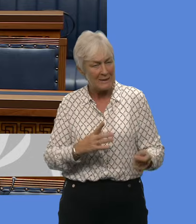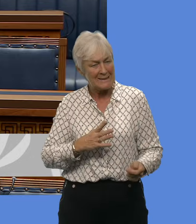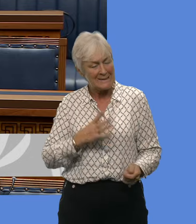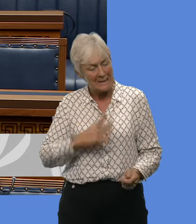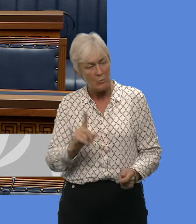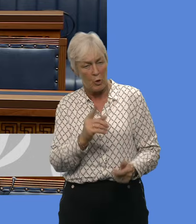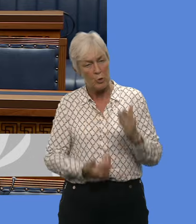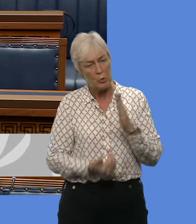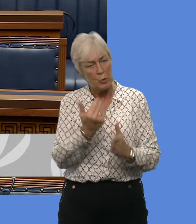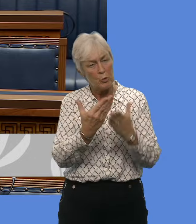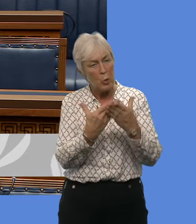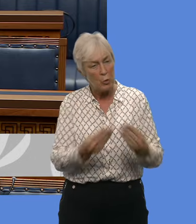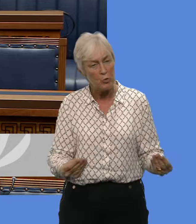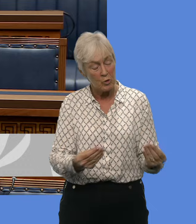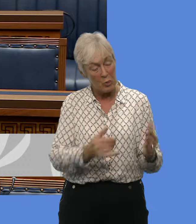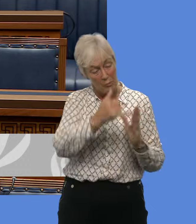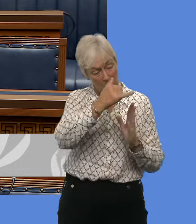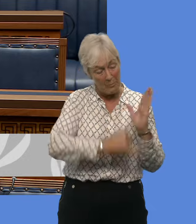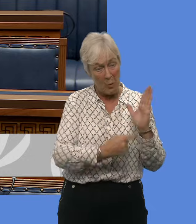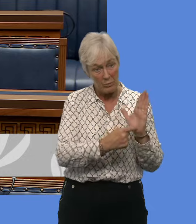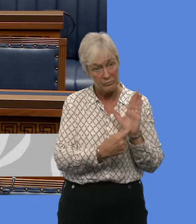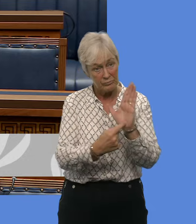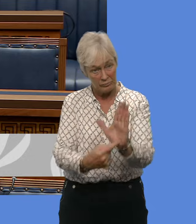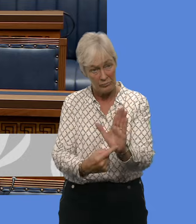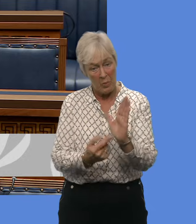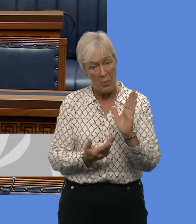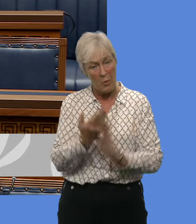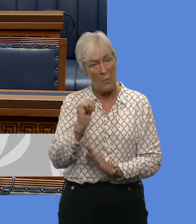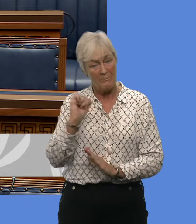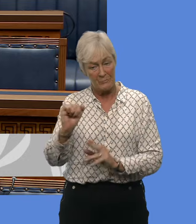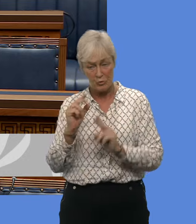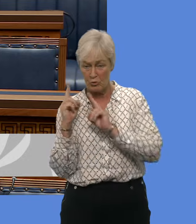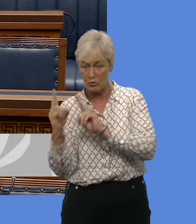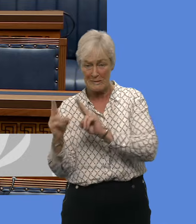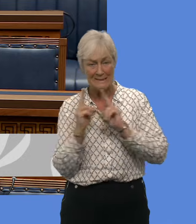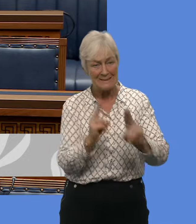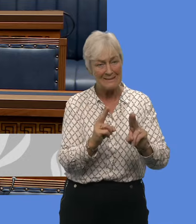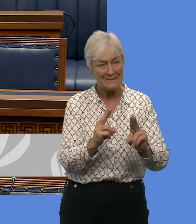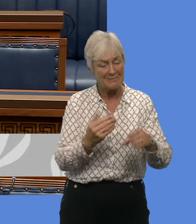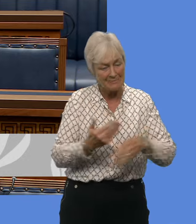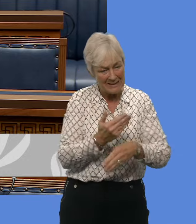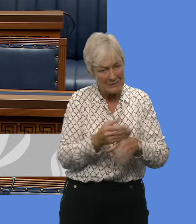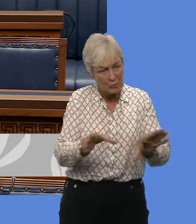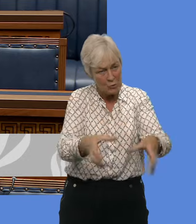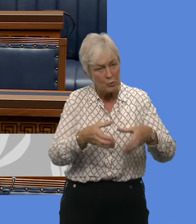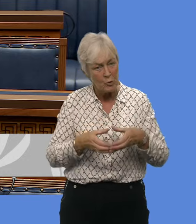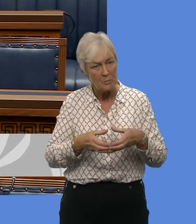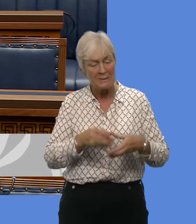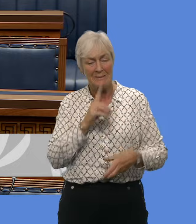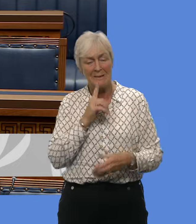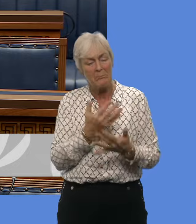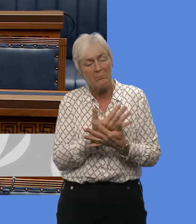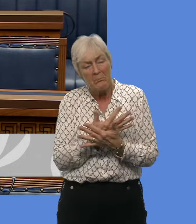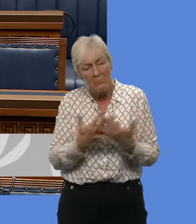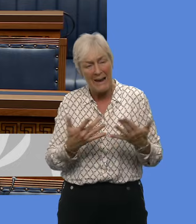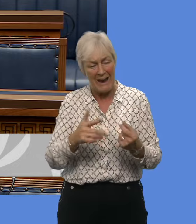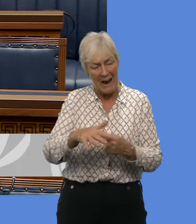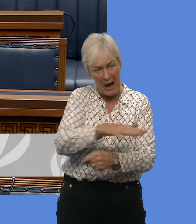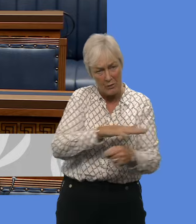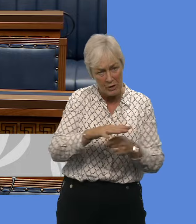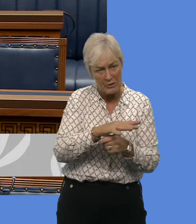issues. The report presented us by the High Street Task Force represents a genuine collaboration across many sectors,